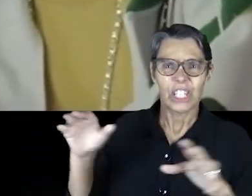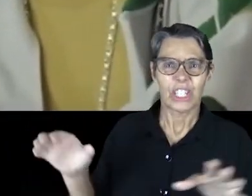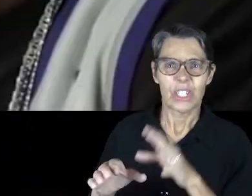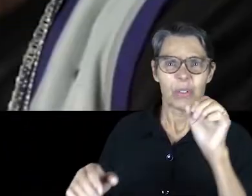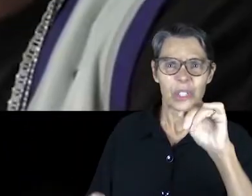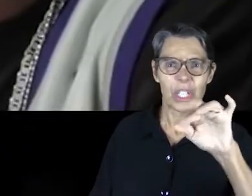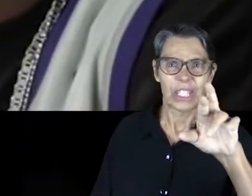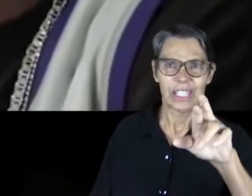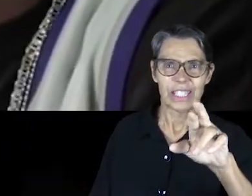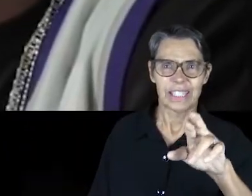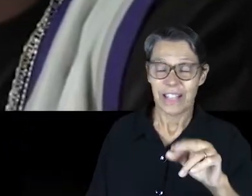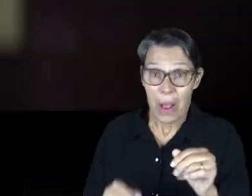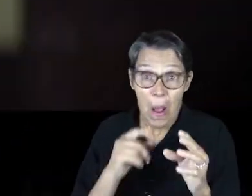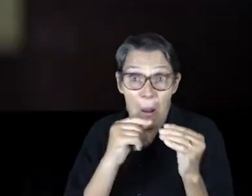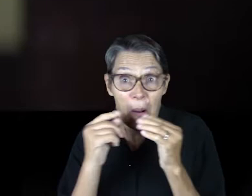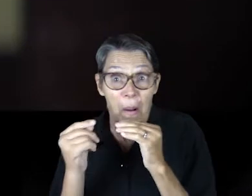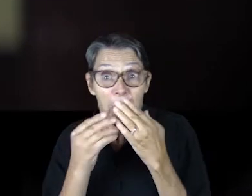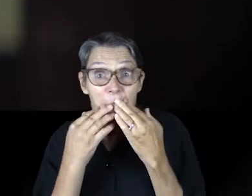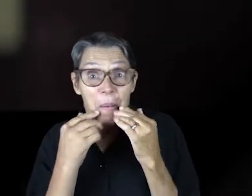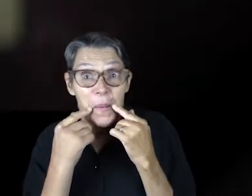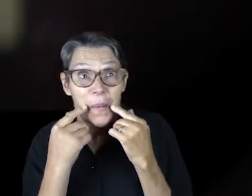sir.